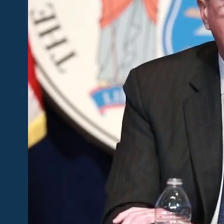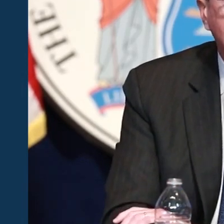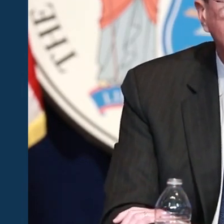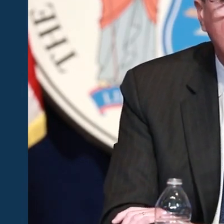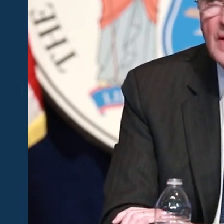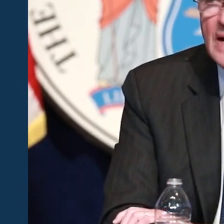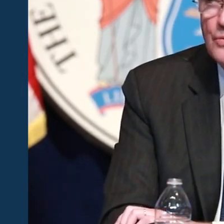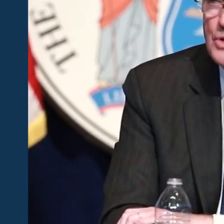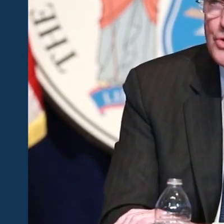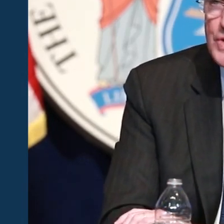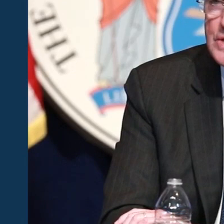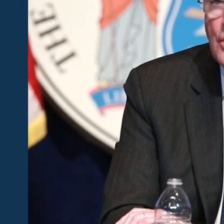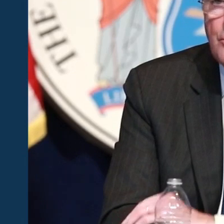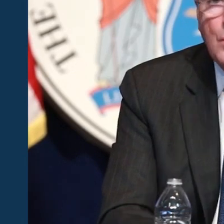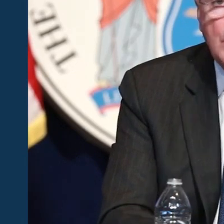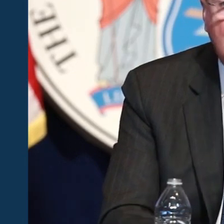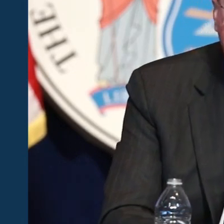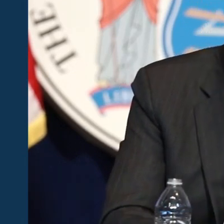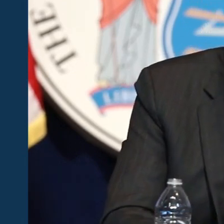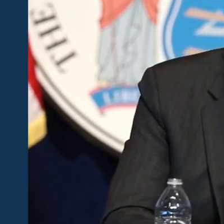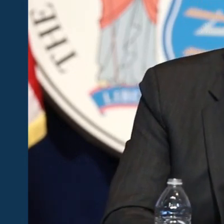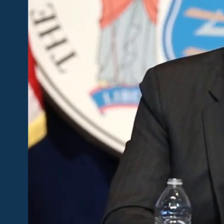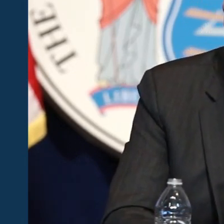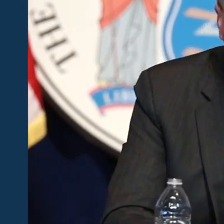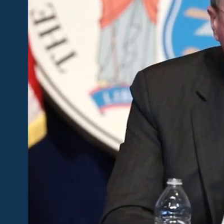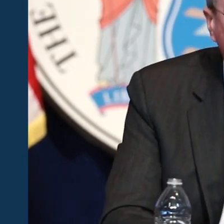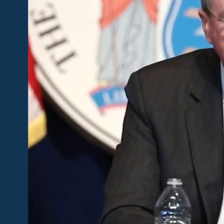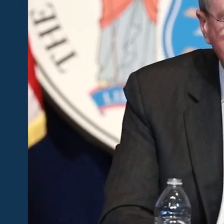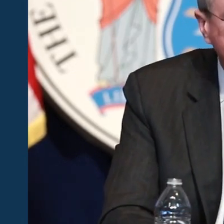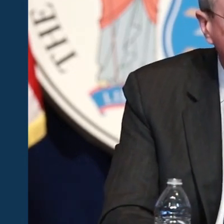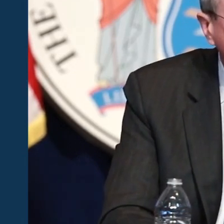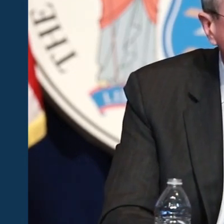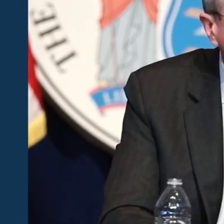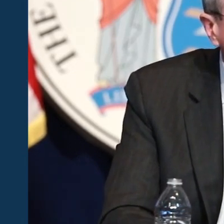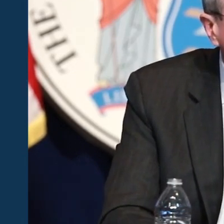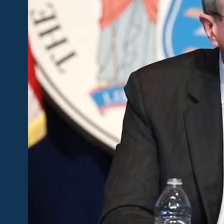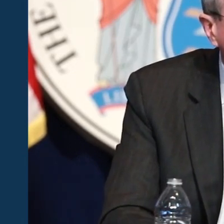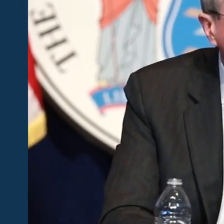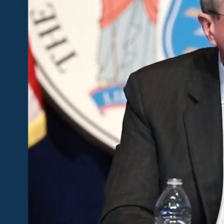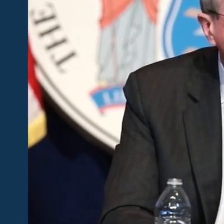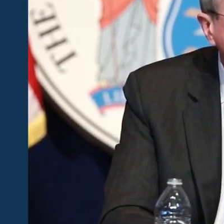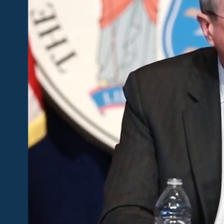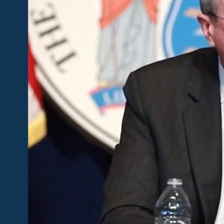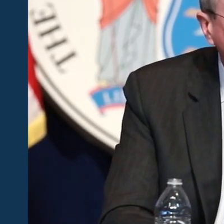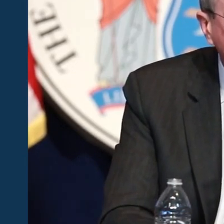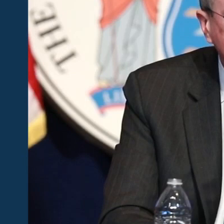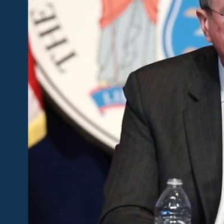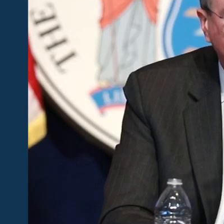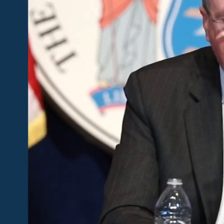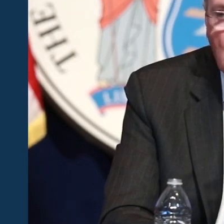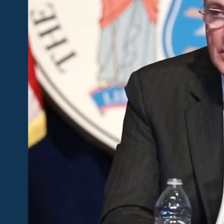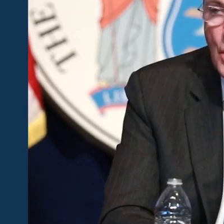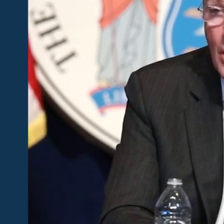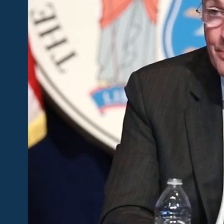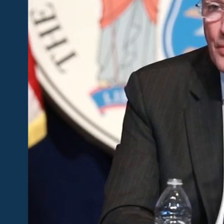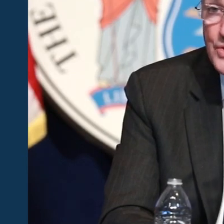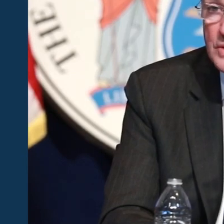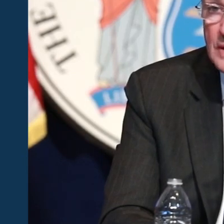a lot of that, as we usually don't, but I would say two things. Number one, deep appreciation for the coordination,